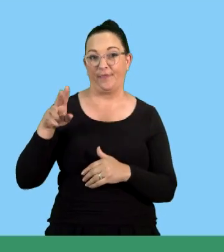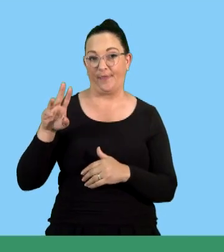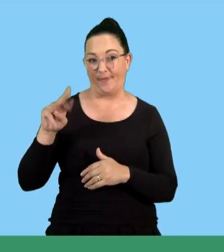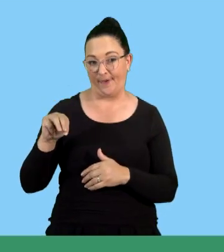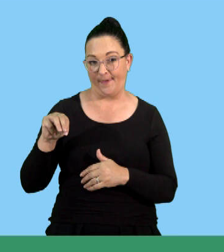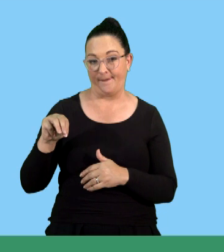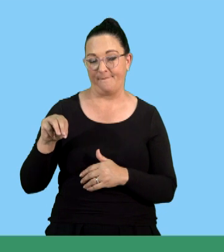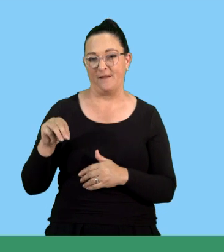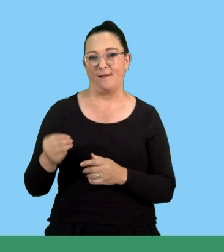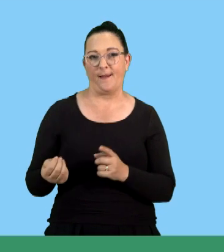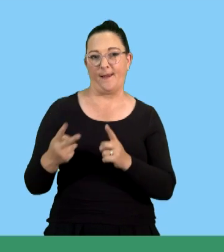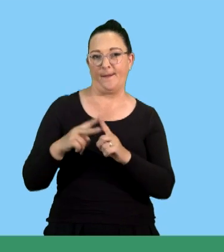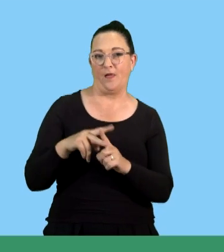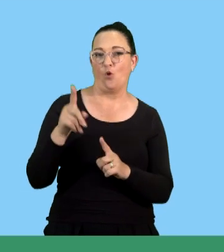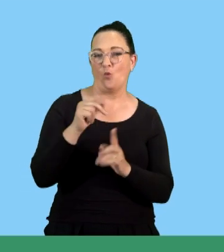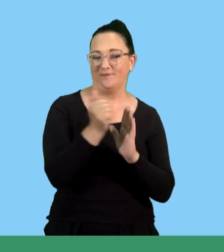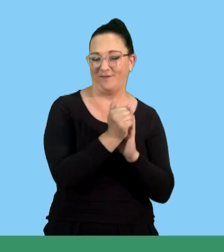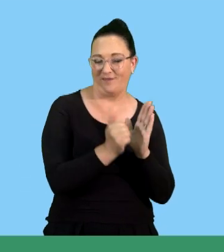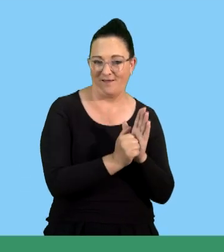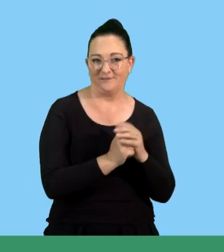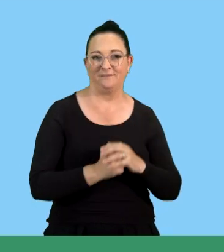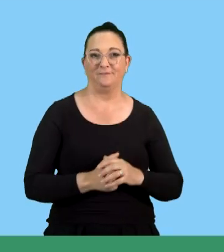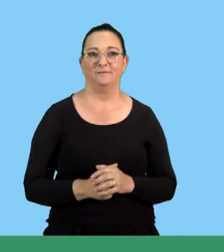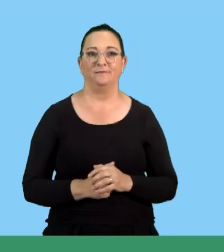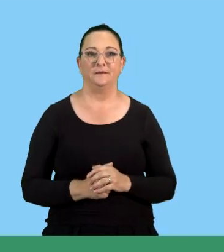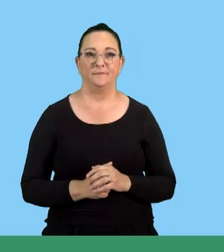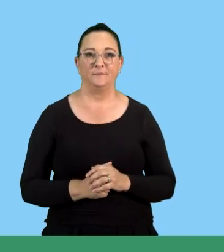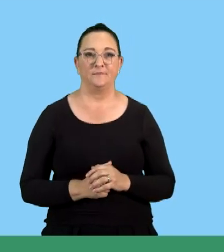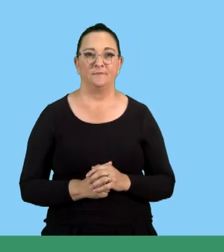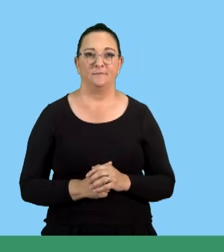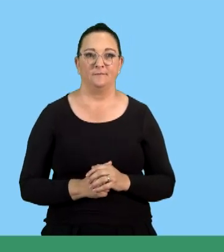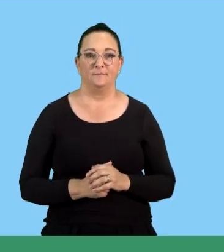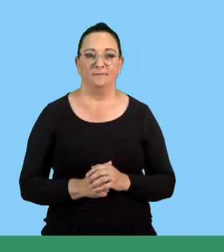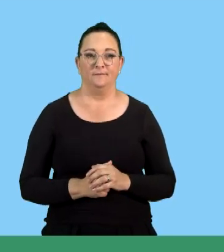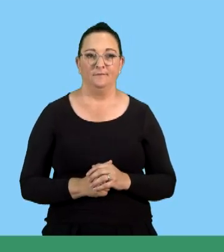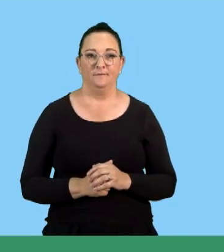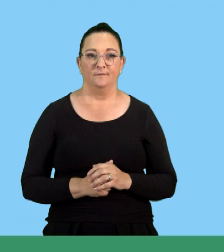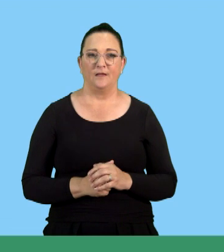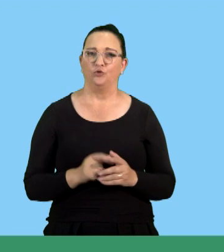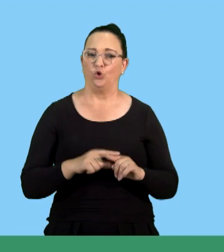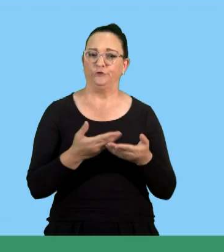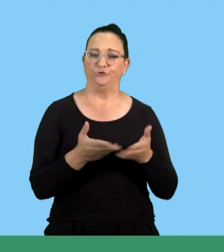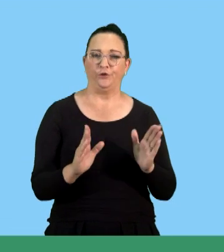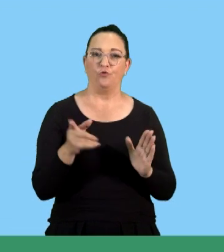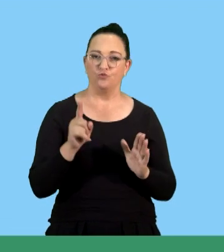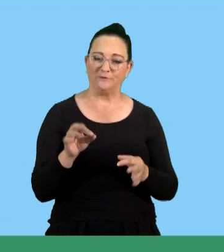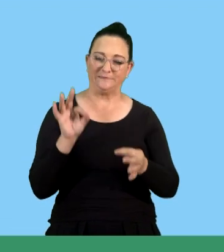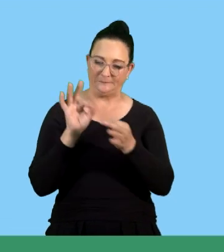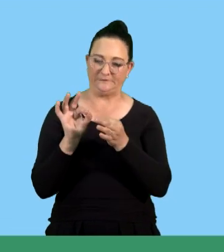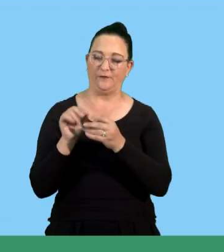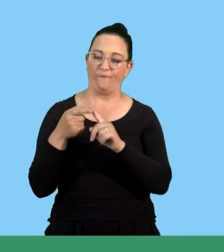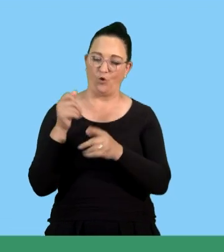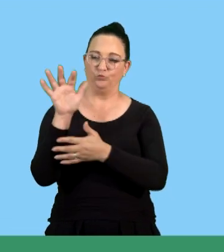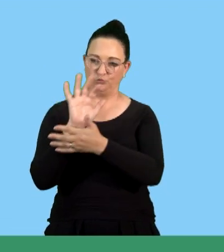by PM in the scenario. In the scenario, they're not saying identify acts in general, but